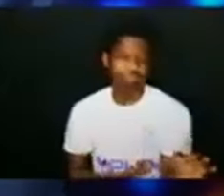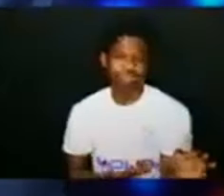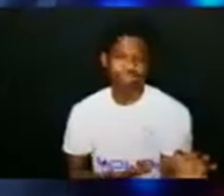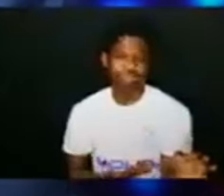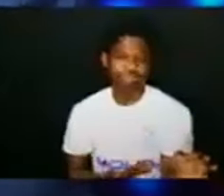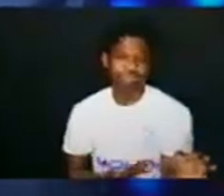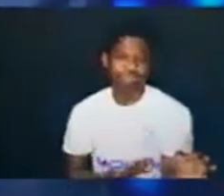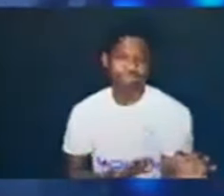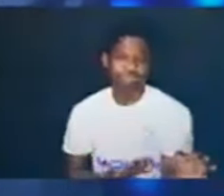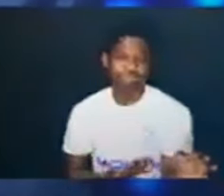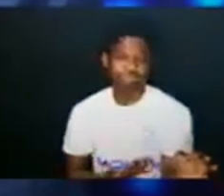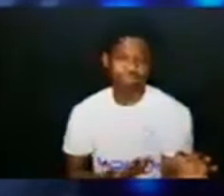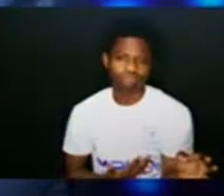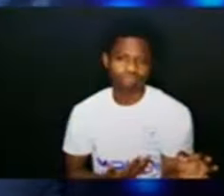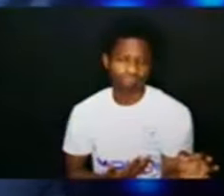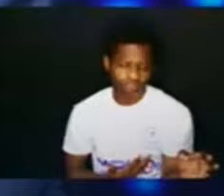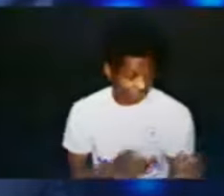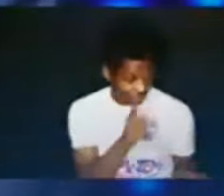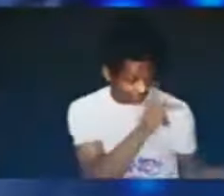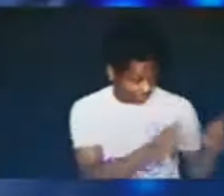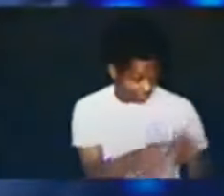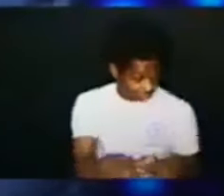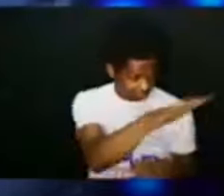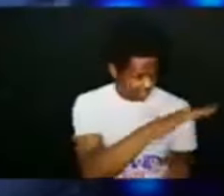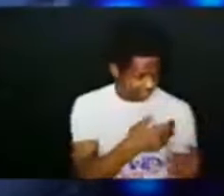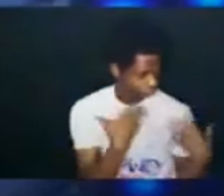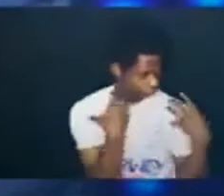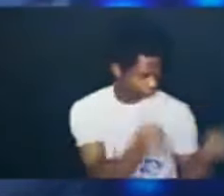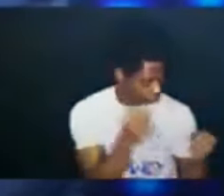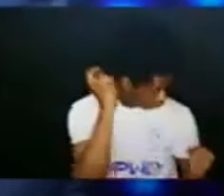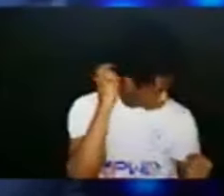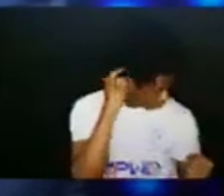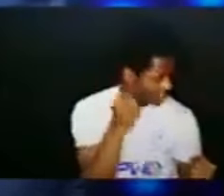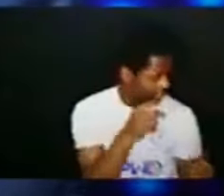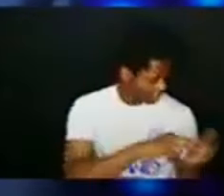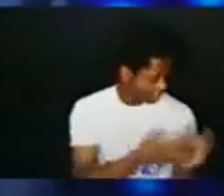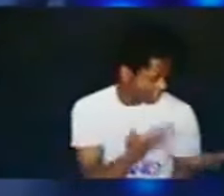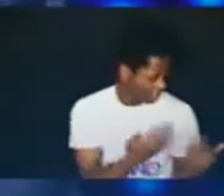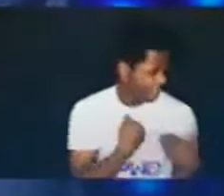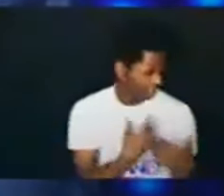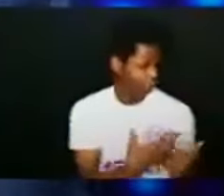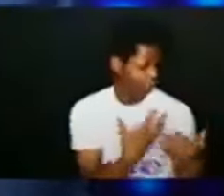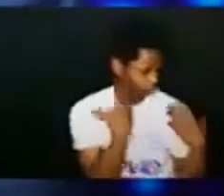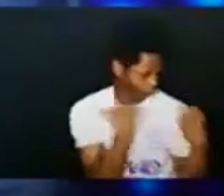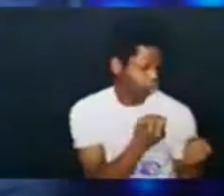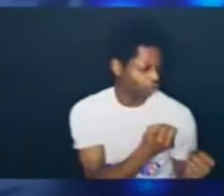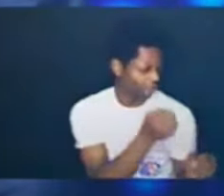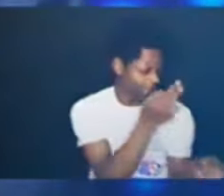People who have strong conscience may have strong faith in certain things because of the knowledge that they have at a time.